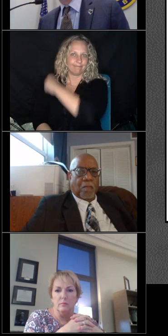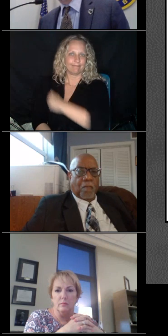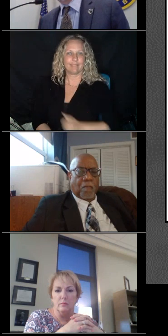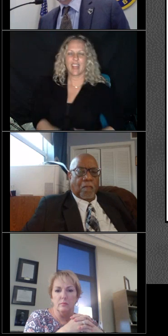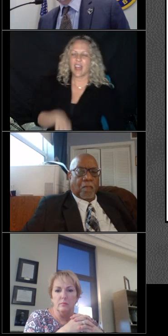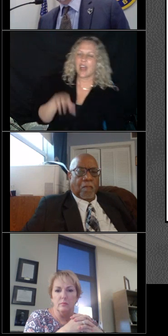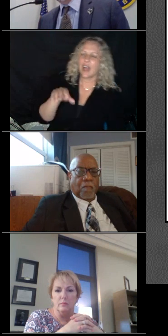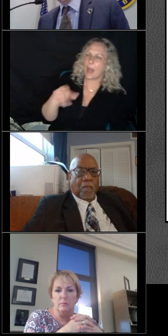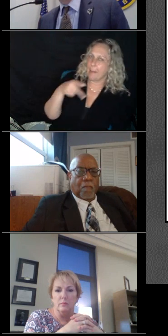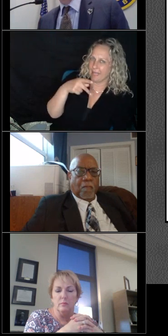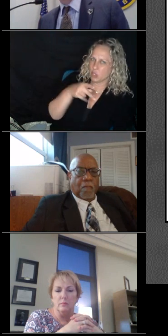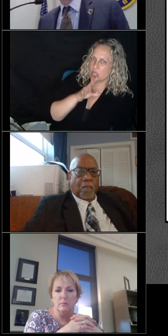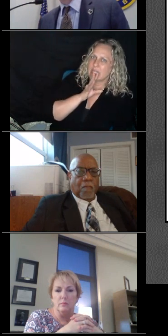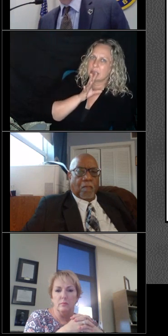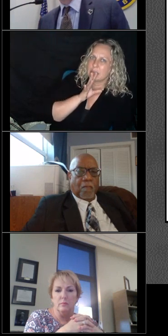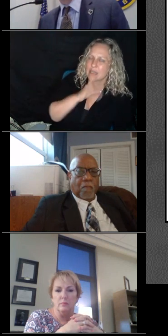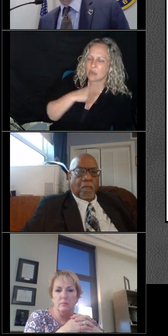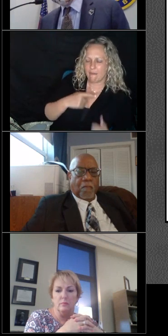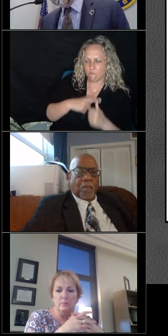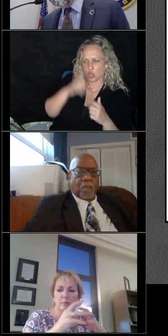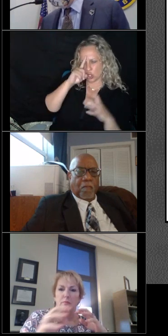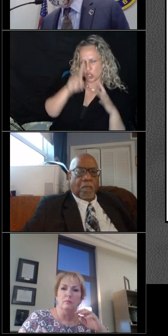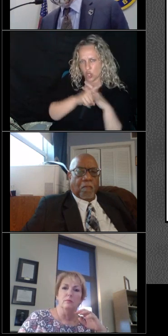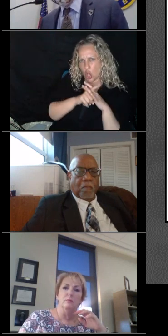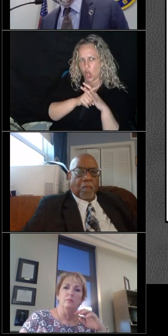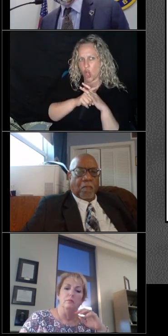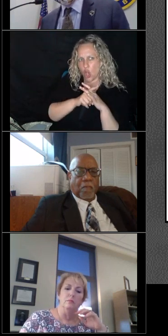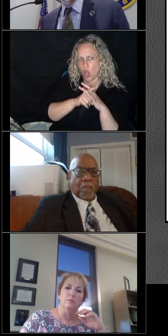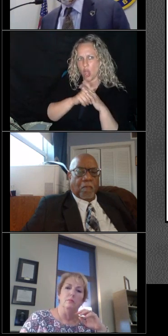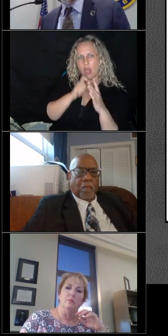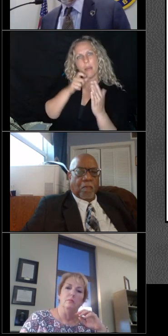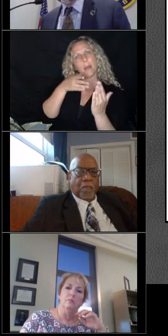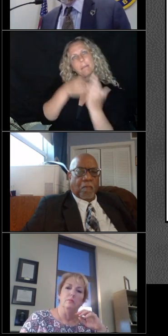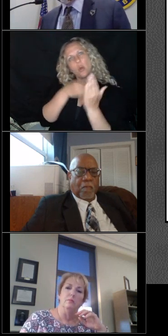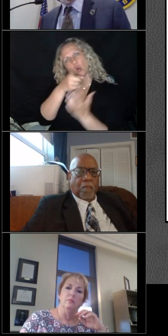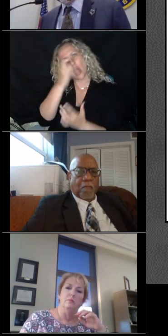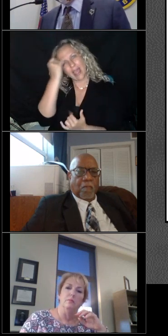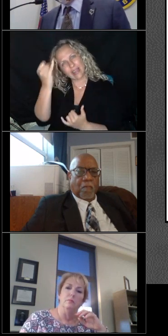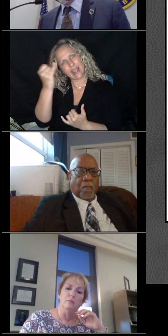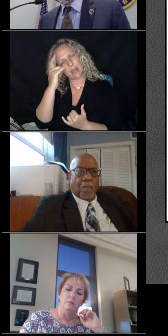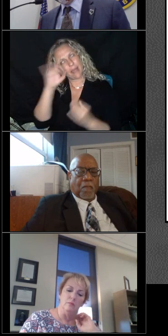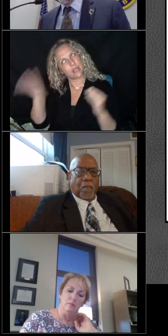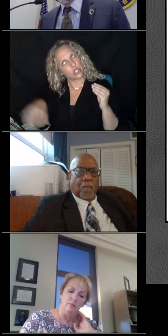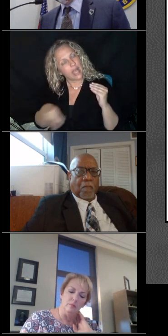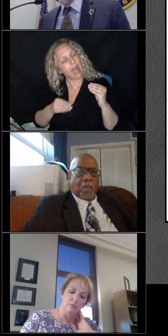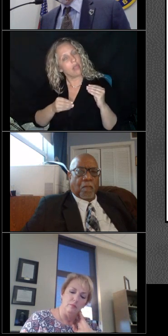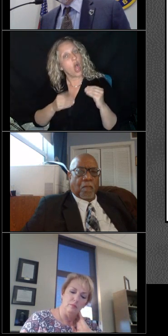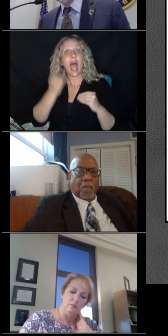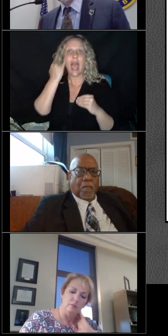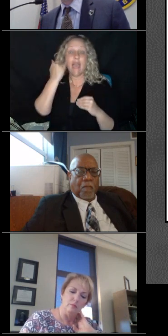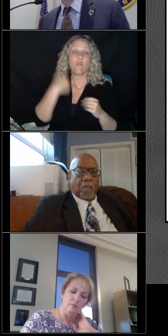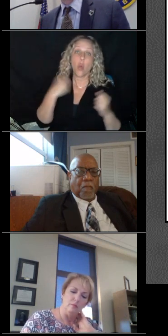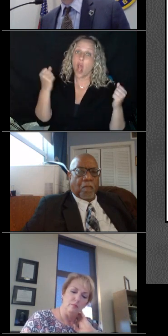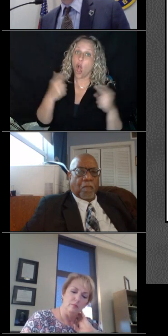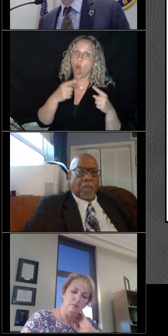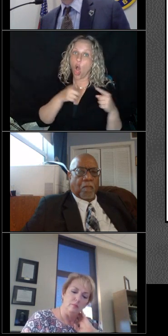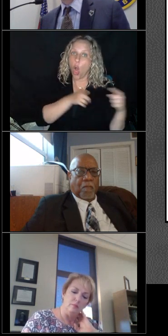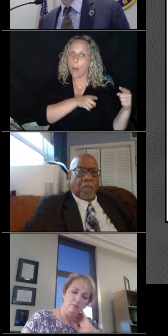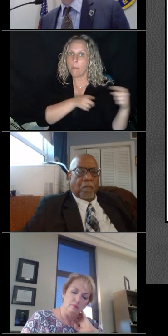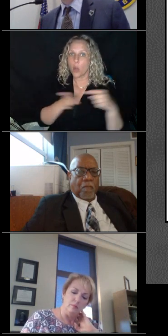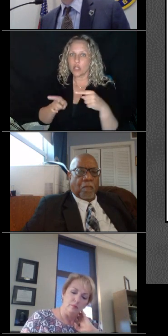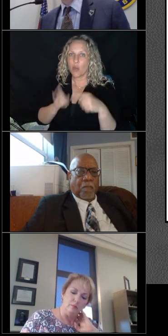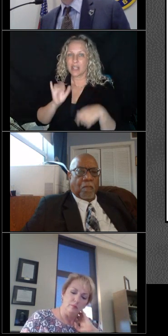Mayor, so my first thought was, not that I'm opposed to your idea, but just a side thought is, if we have it all pointed in a